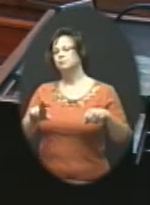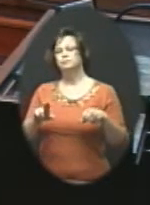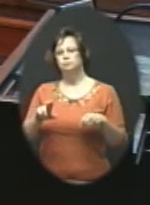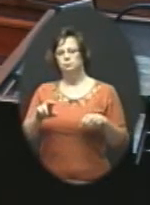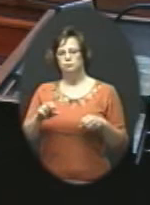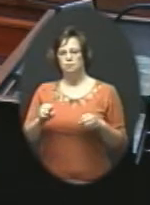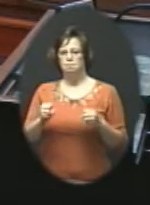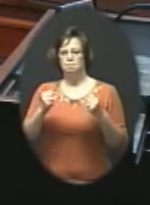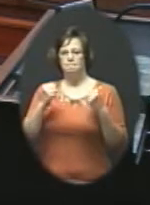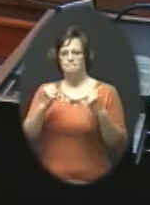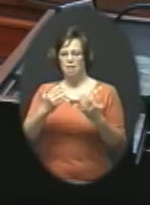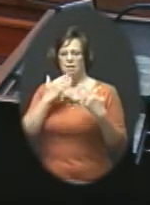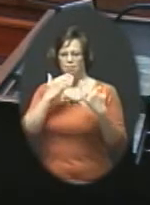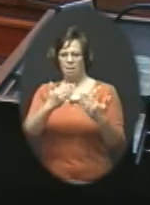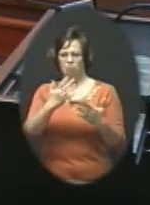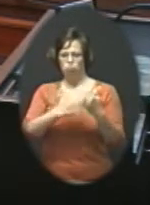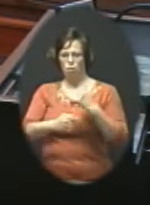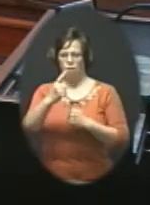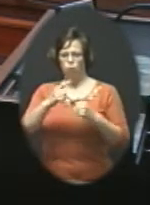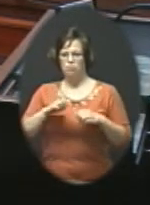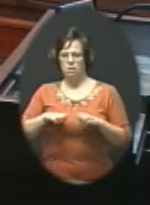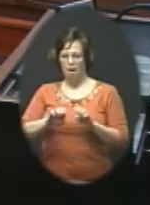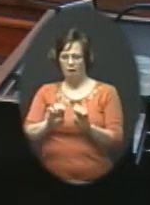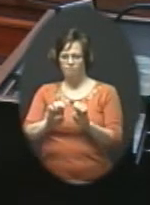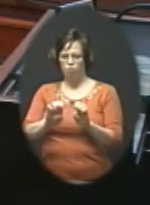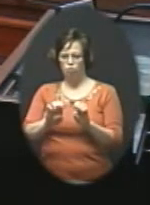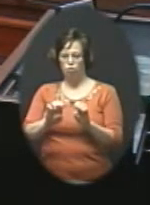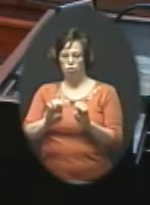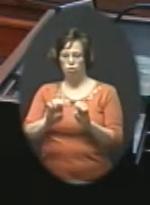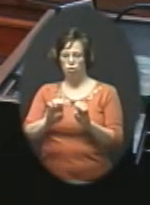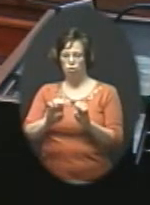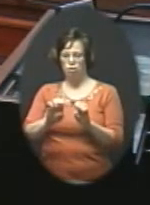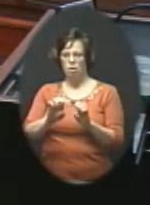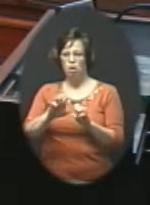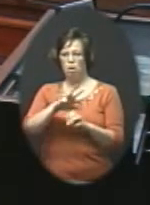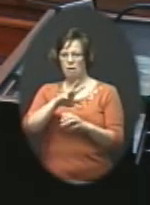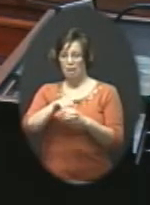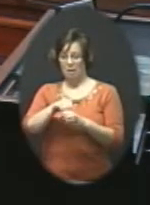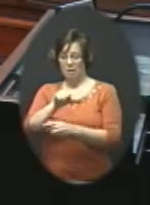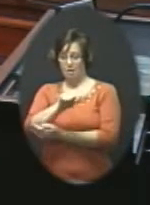Many thanks to everyone's efforts in Topeka.